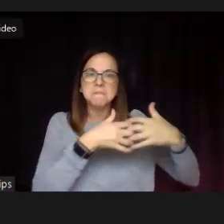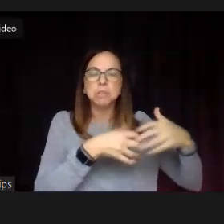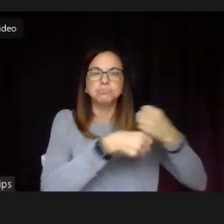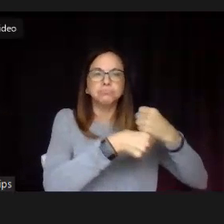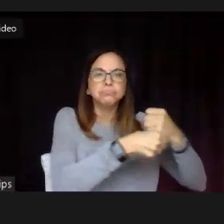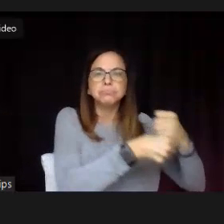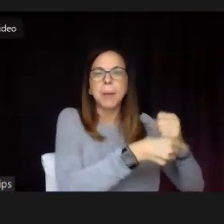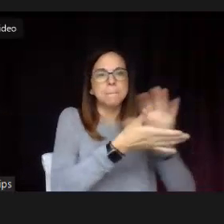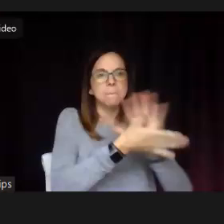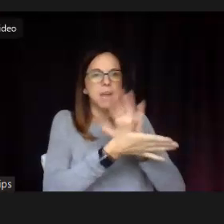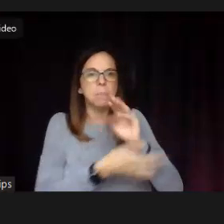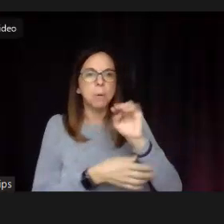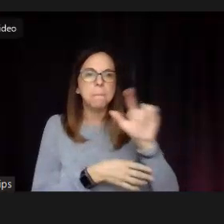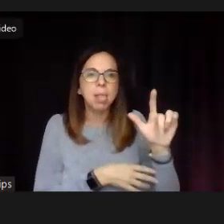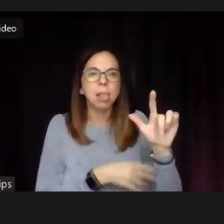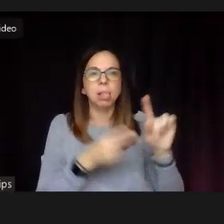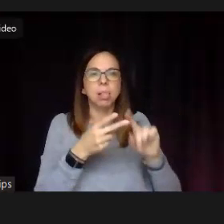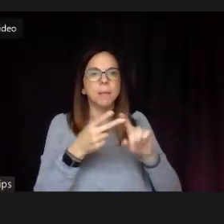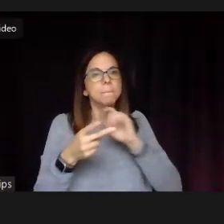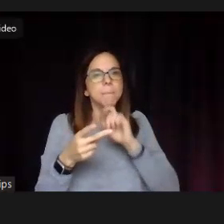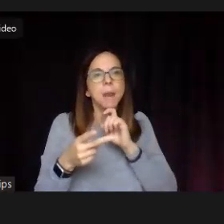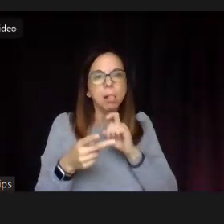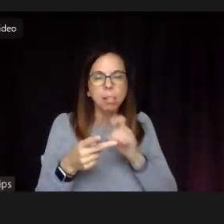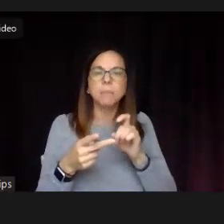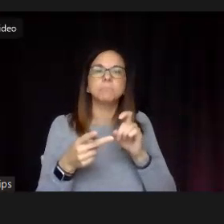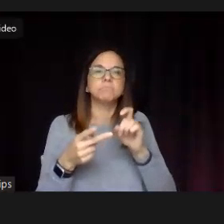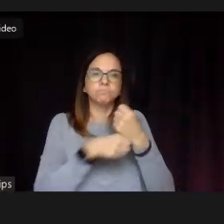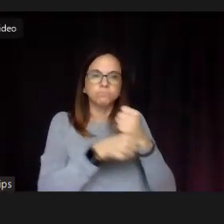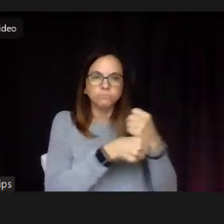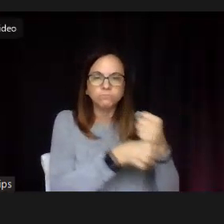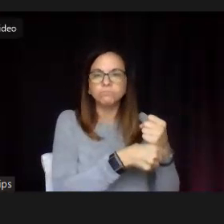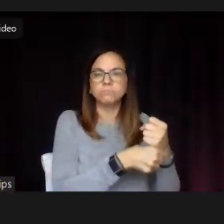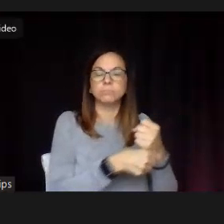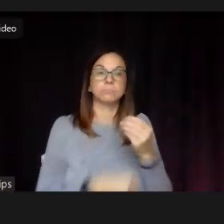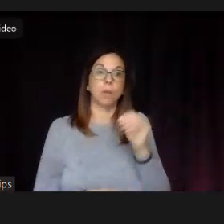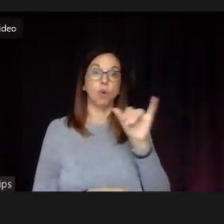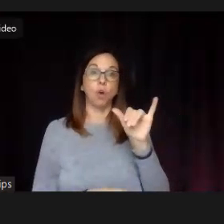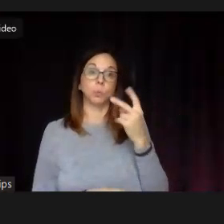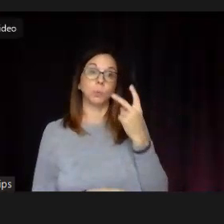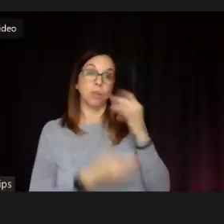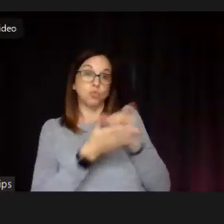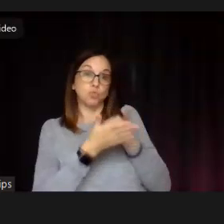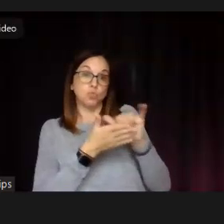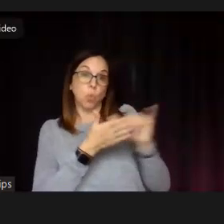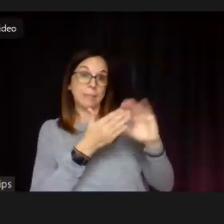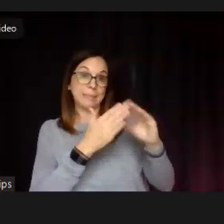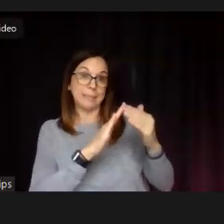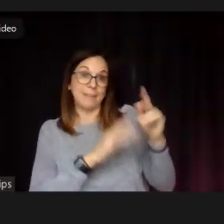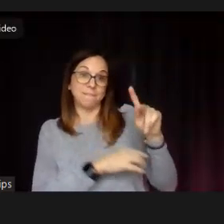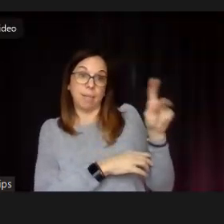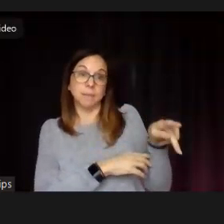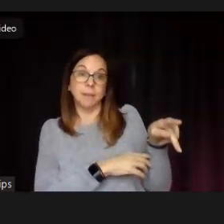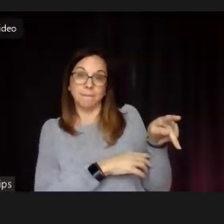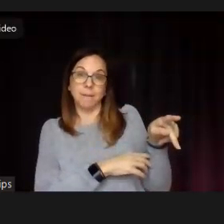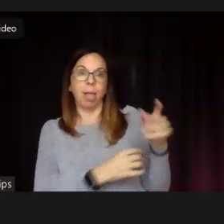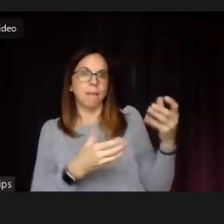paper mills, metalworks, those types of things. We also see in New York City and Philadelphia a lot